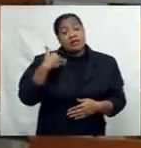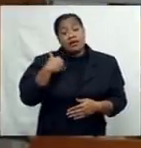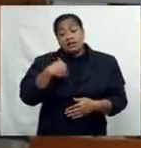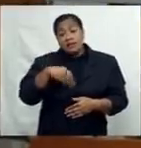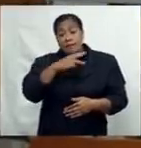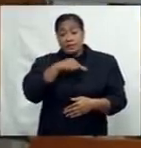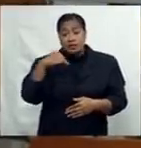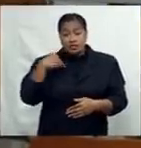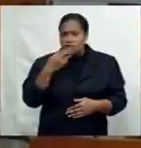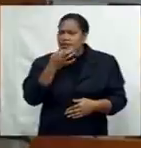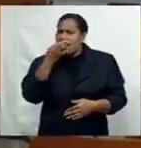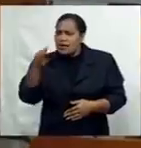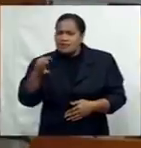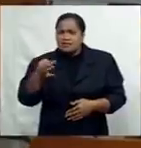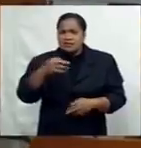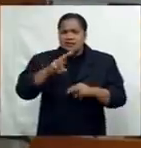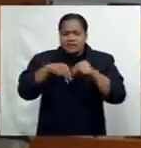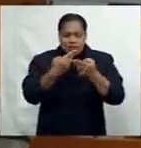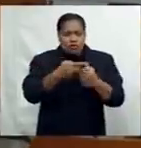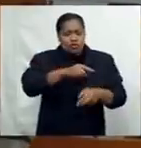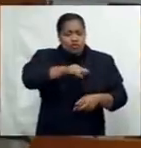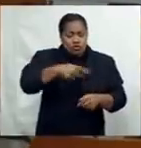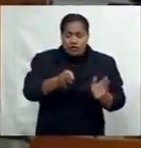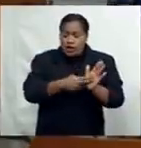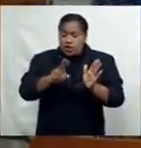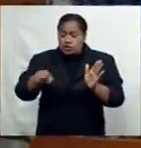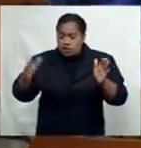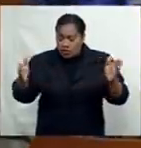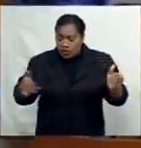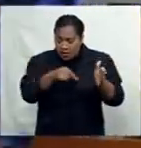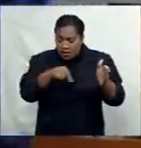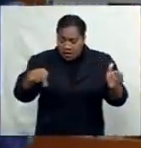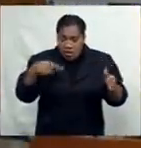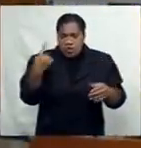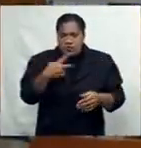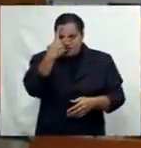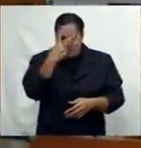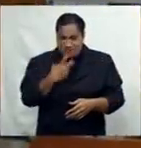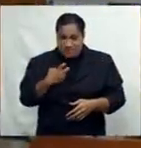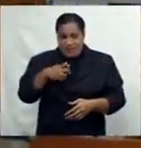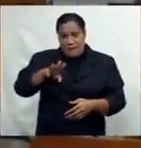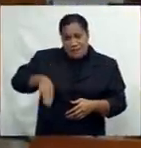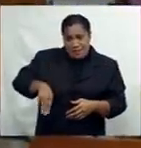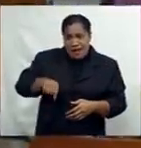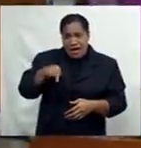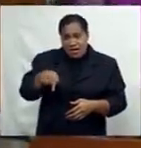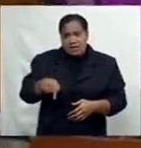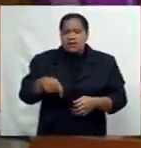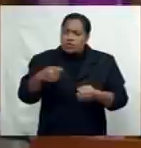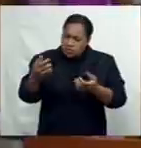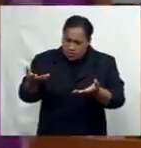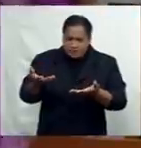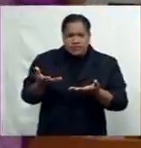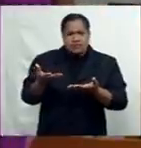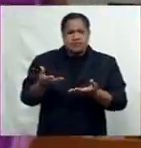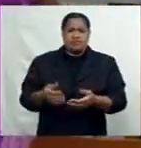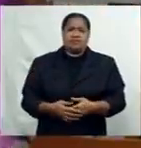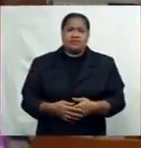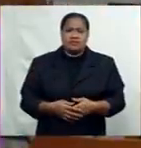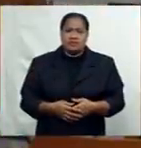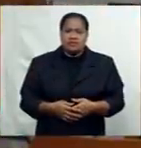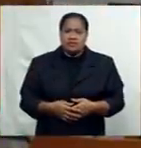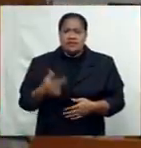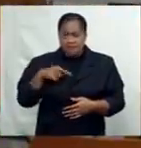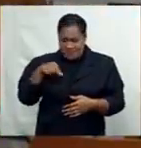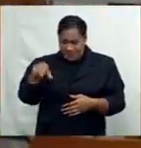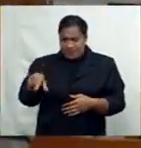in the Suva Nosori containment zone who have the elderly members in their respective households to beef up their care upon them as they are at